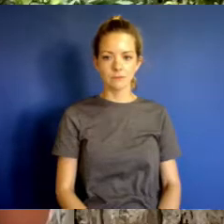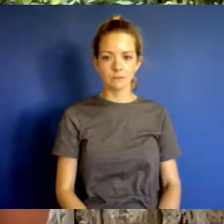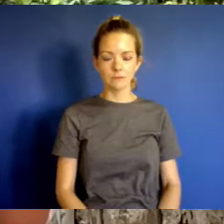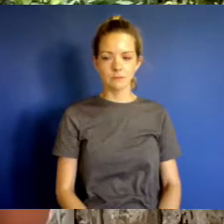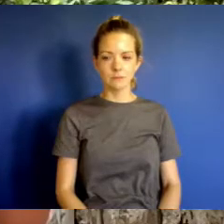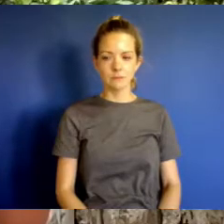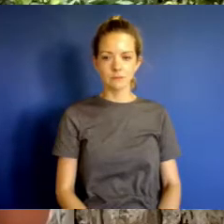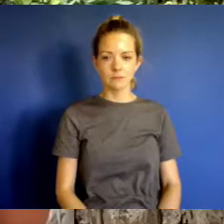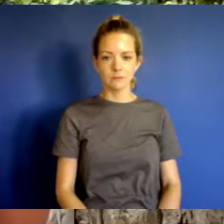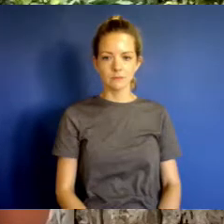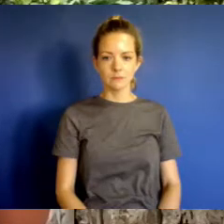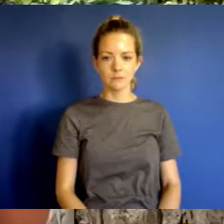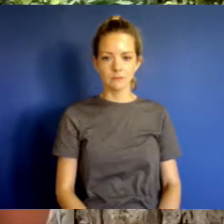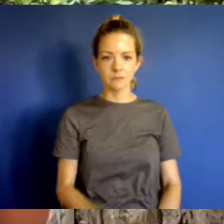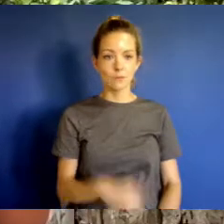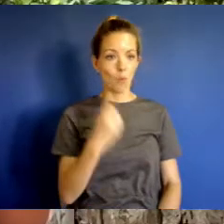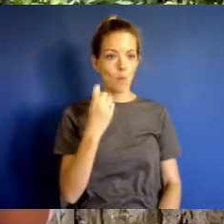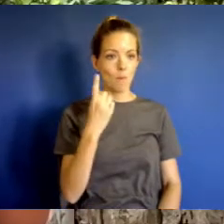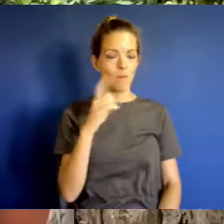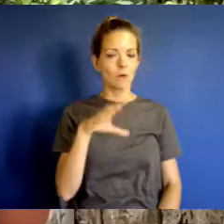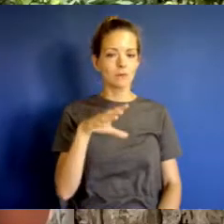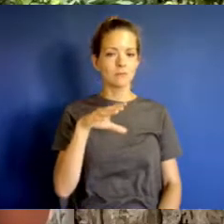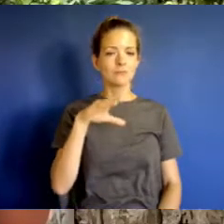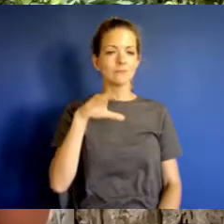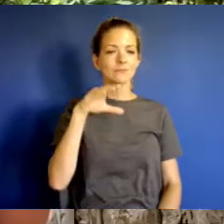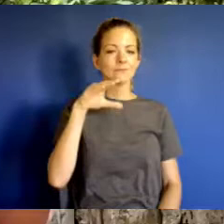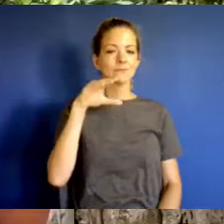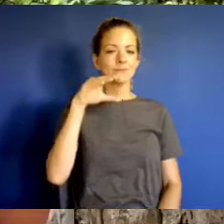And then a final inhale here.